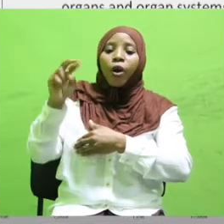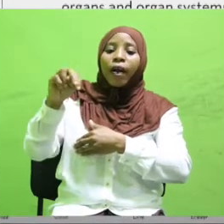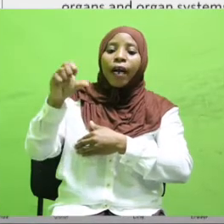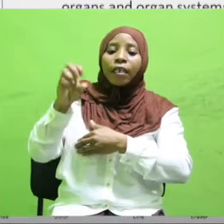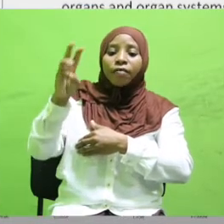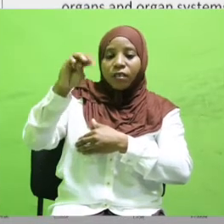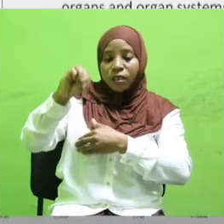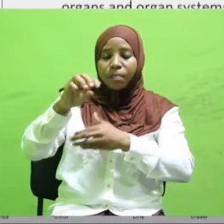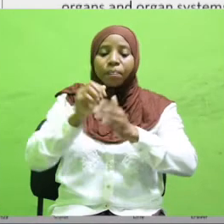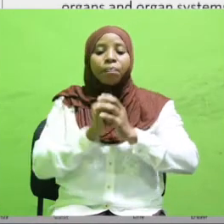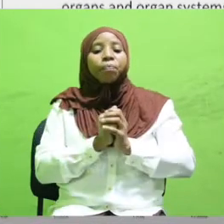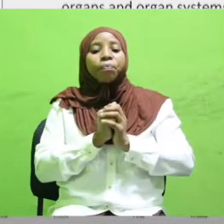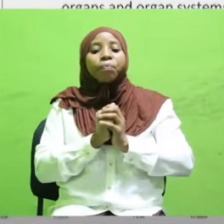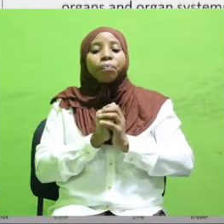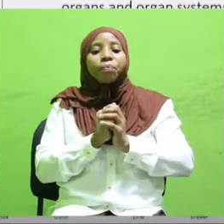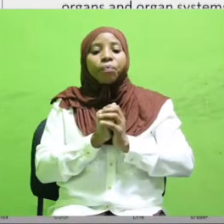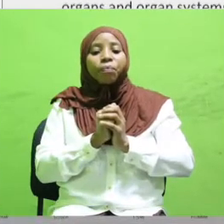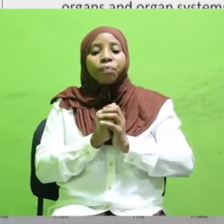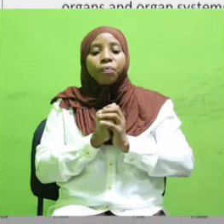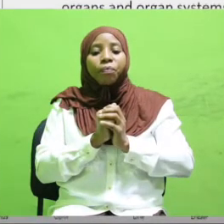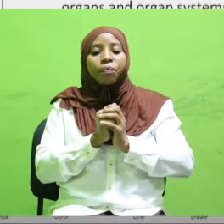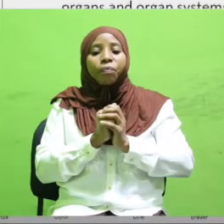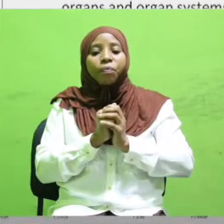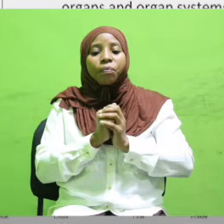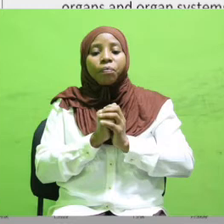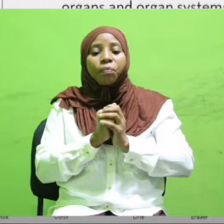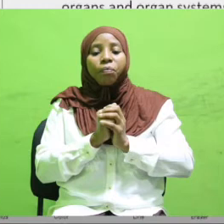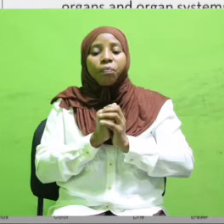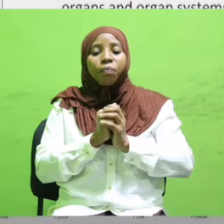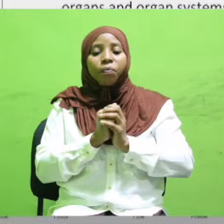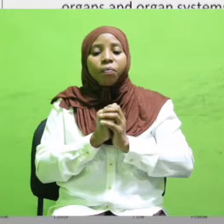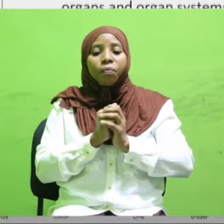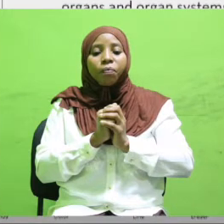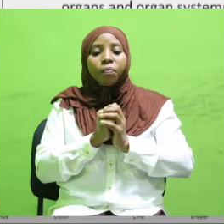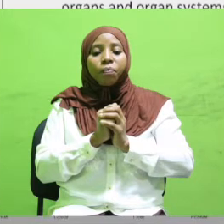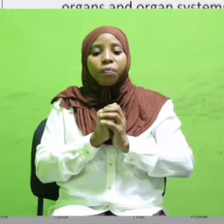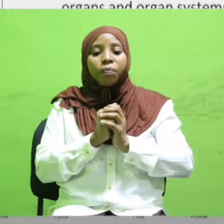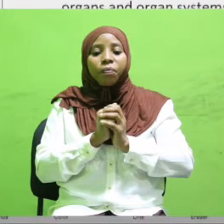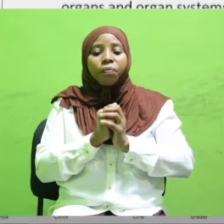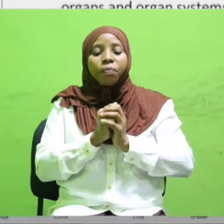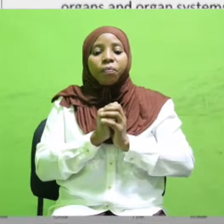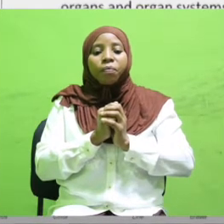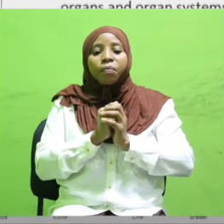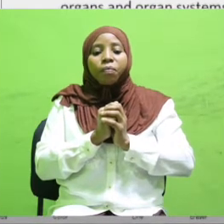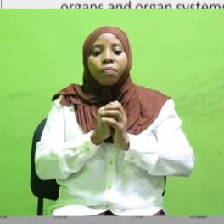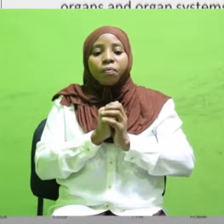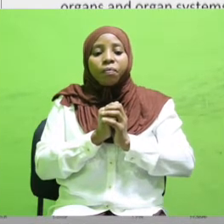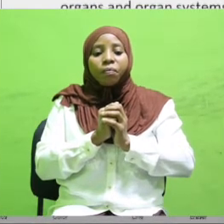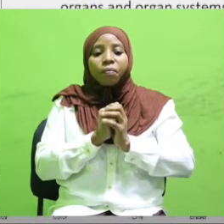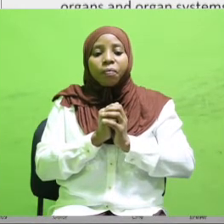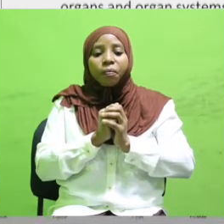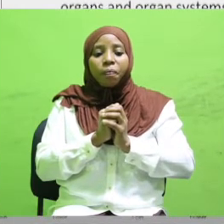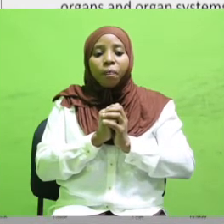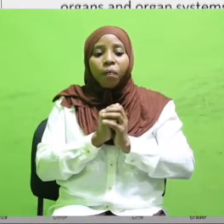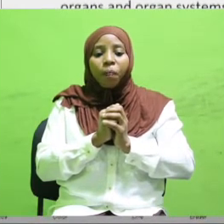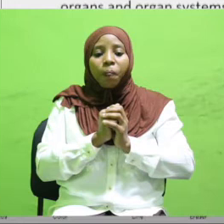plantae, the food is stored as starch. In kingdom fungi, the food is stored as glycogen. Members of